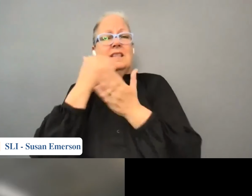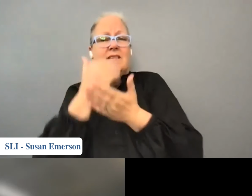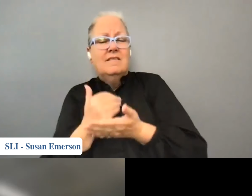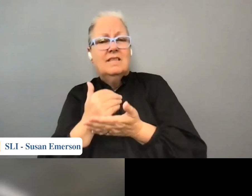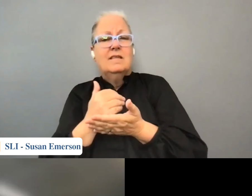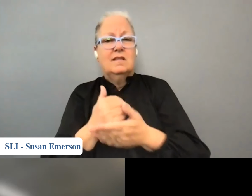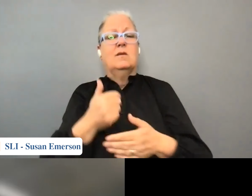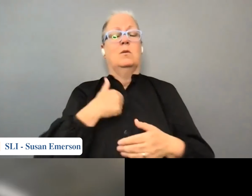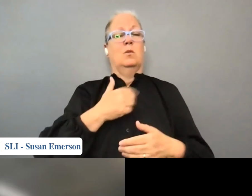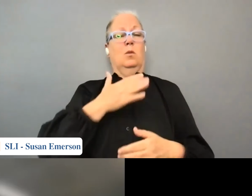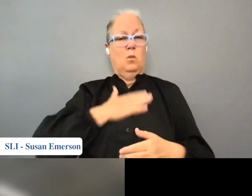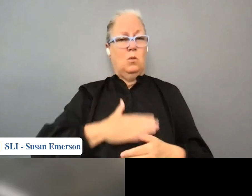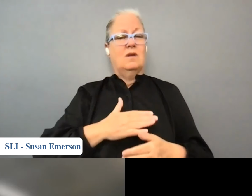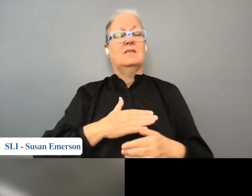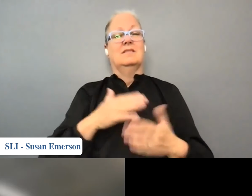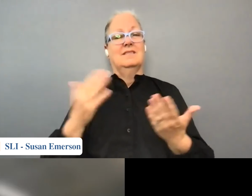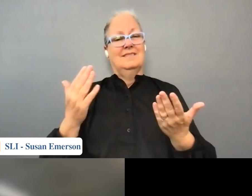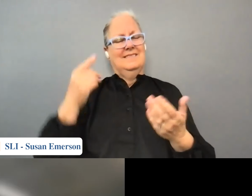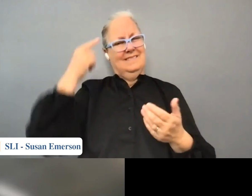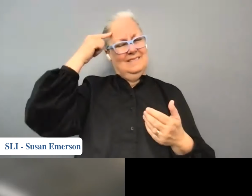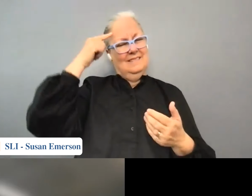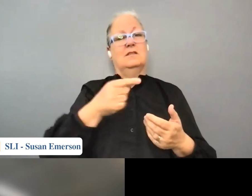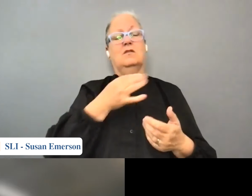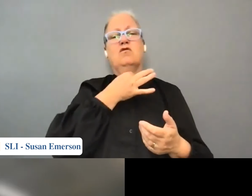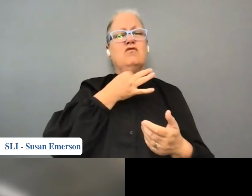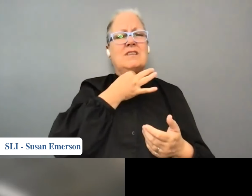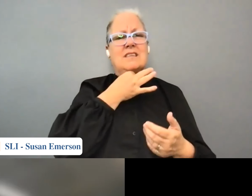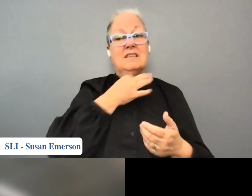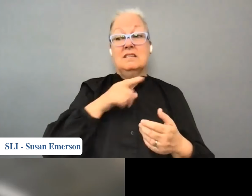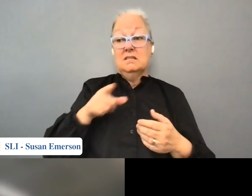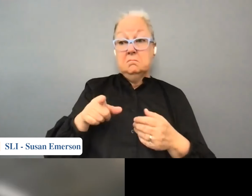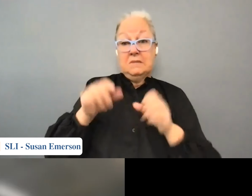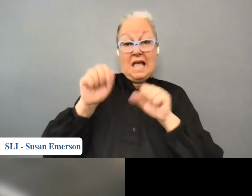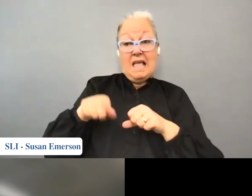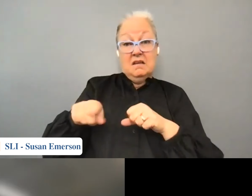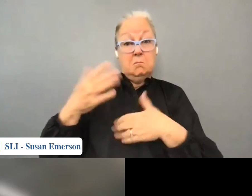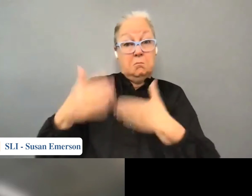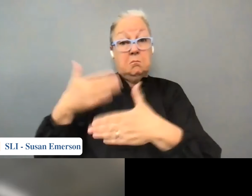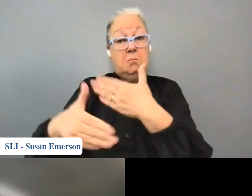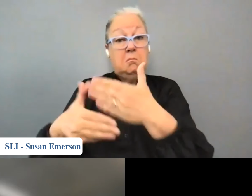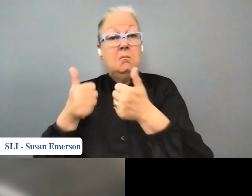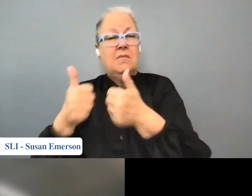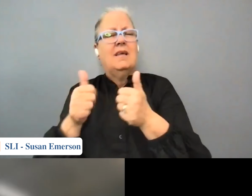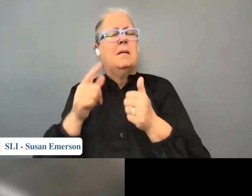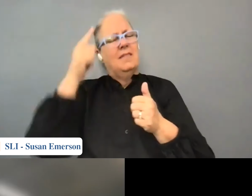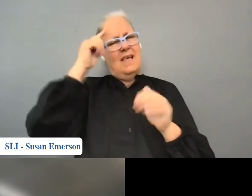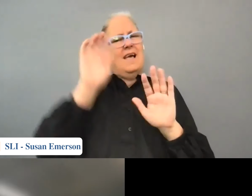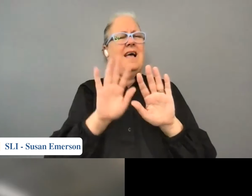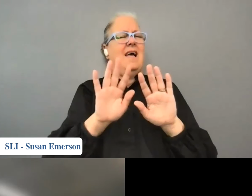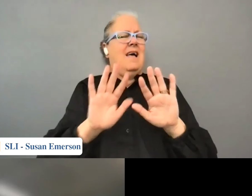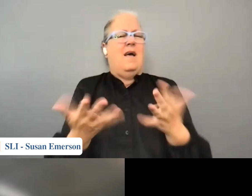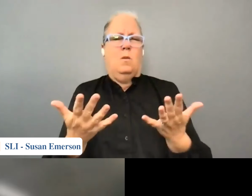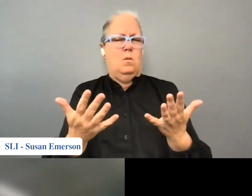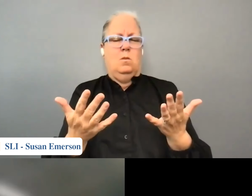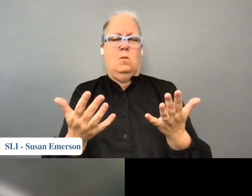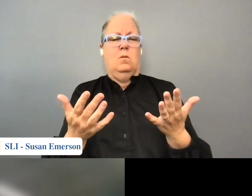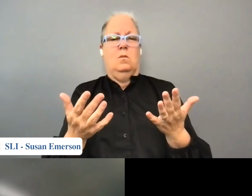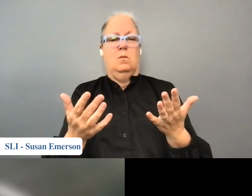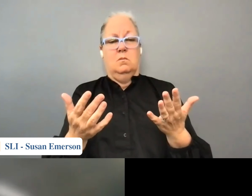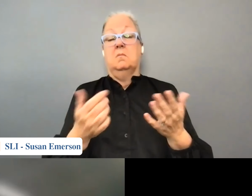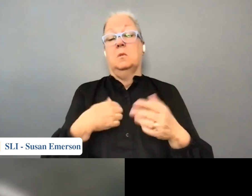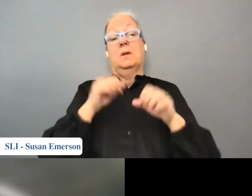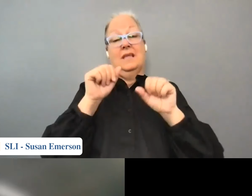engagement to consider and address risk to their effectiveness. How can this happen? Well, we can design